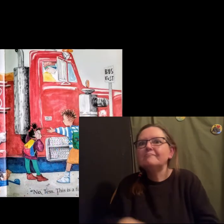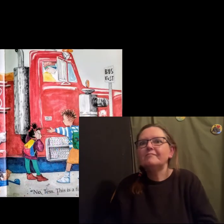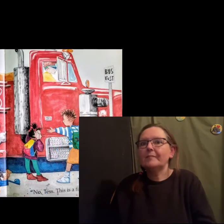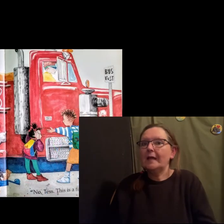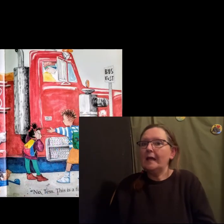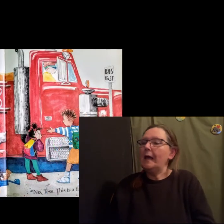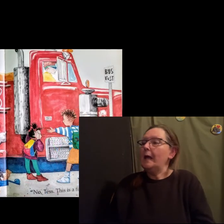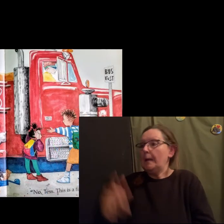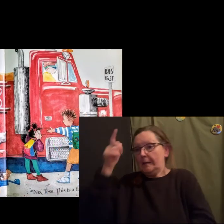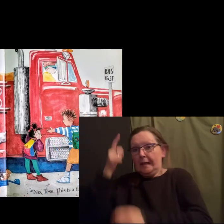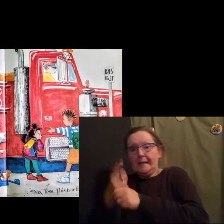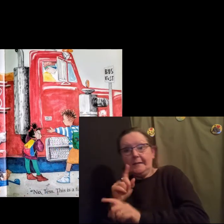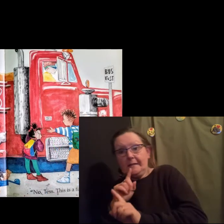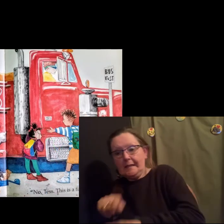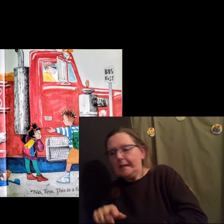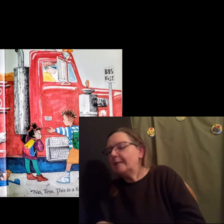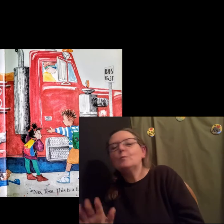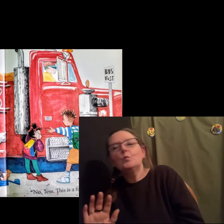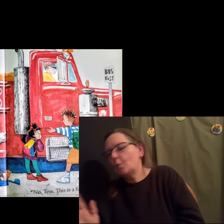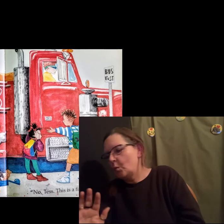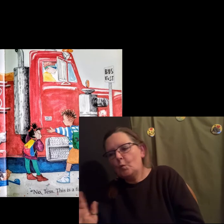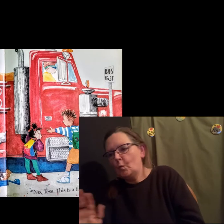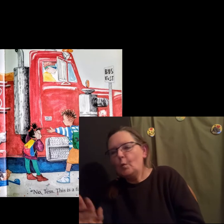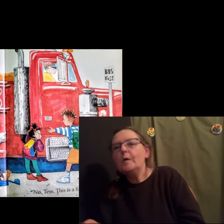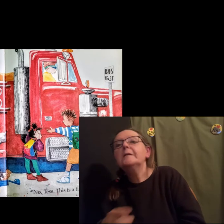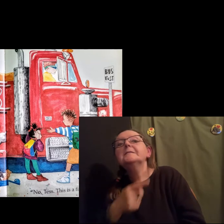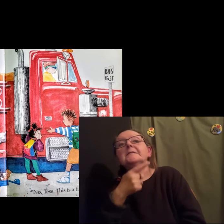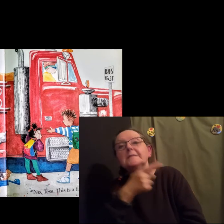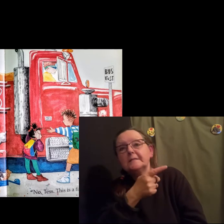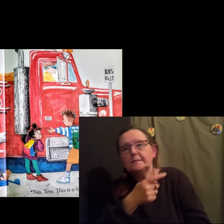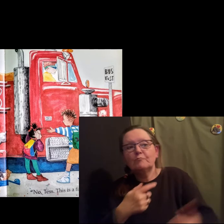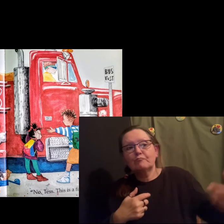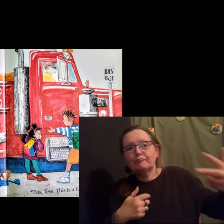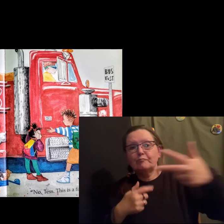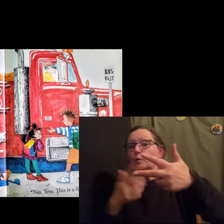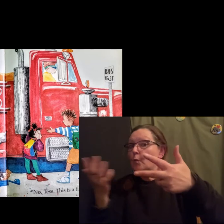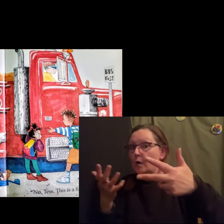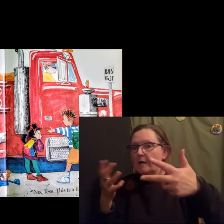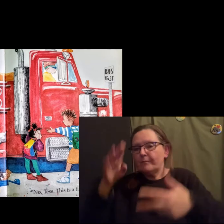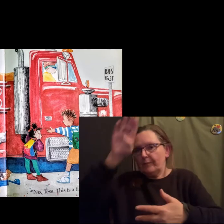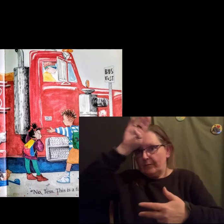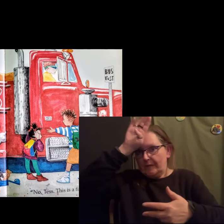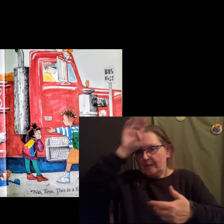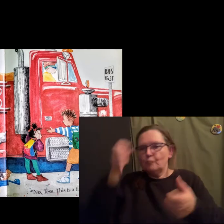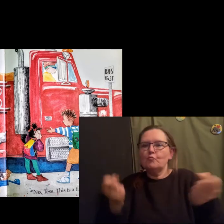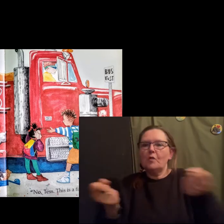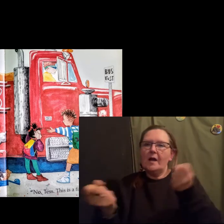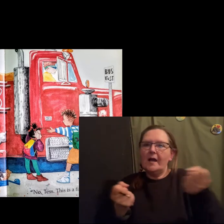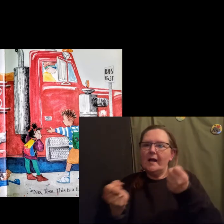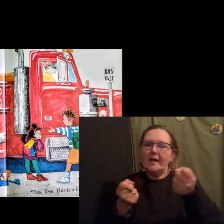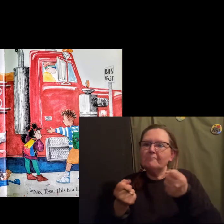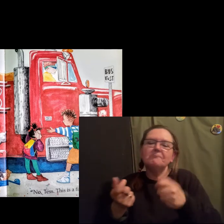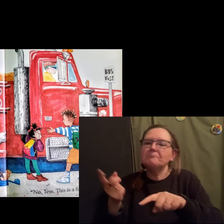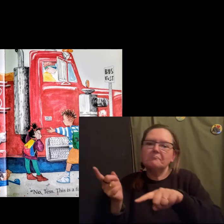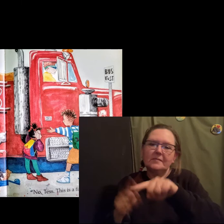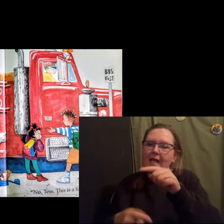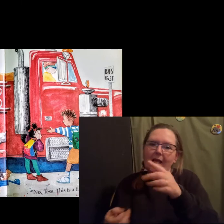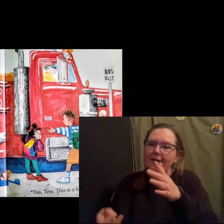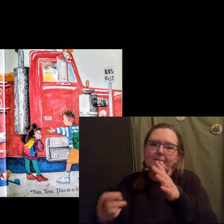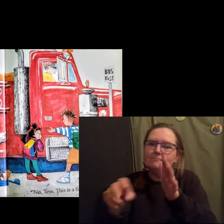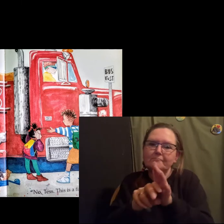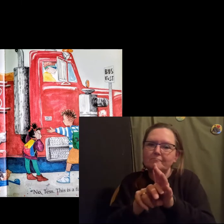No, Tess. This is a fire truck. There would never be room for them, would